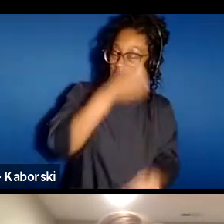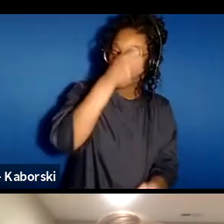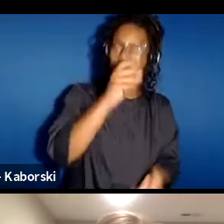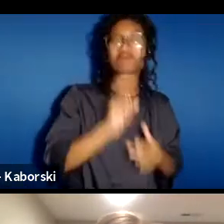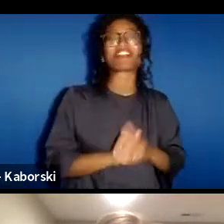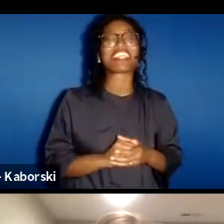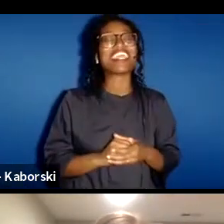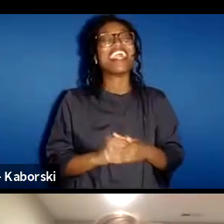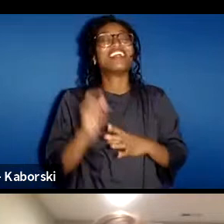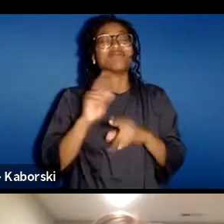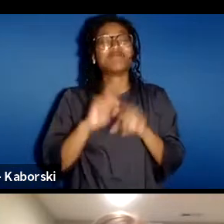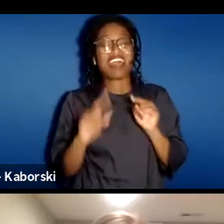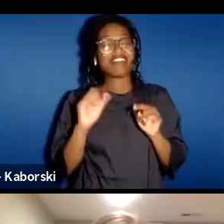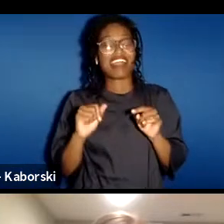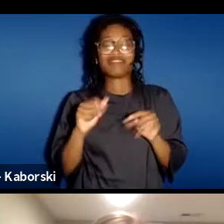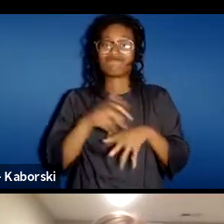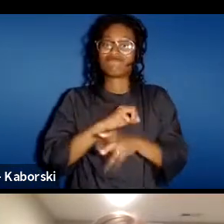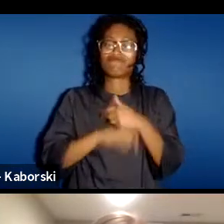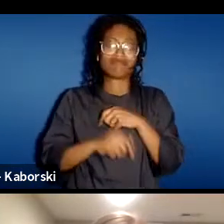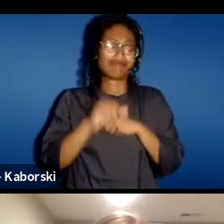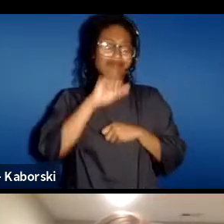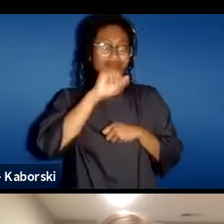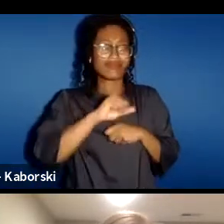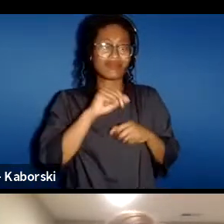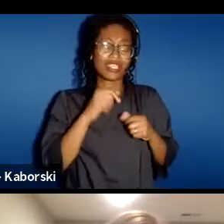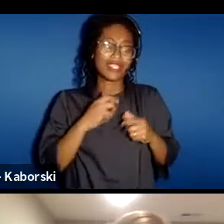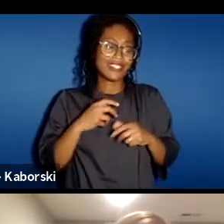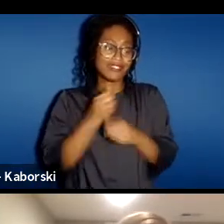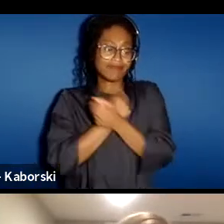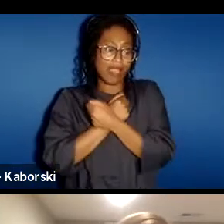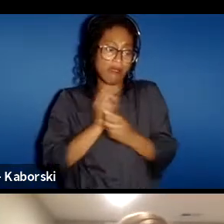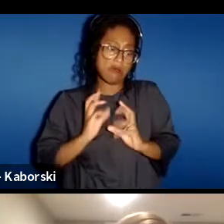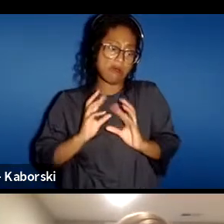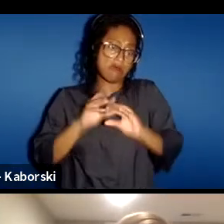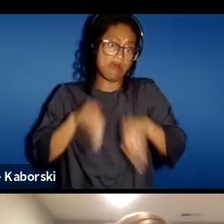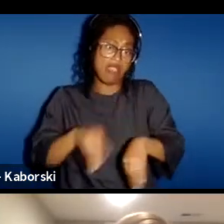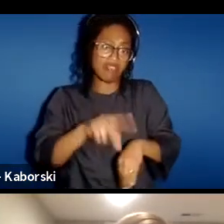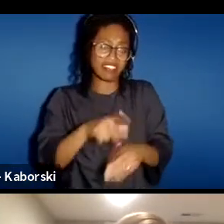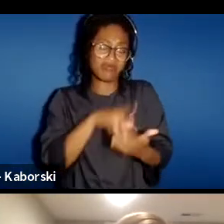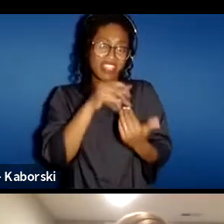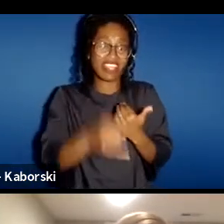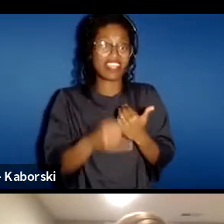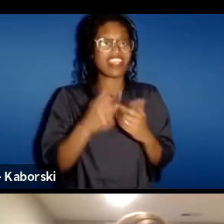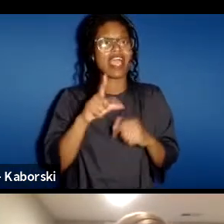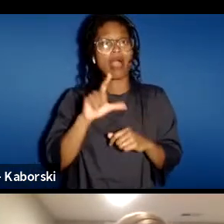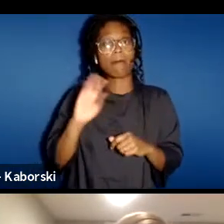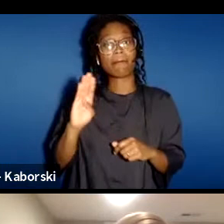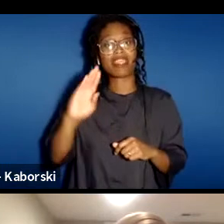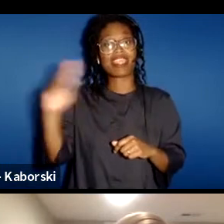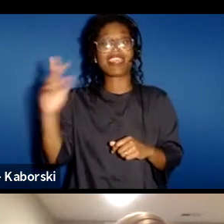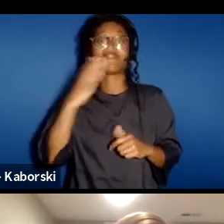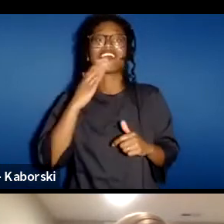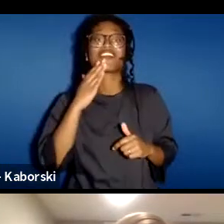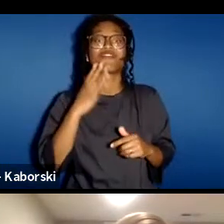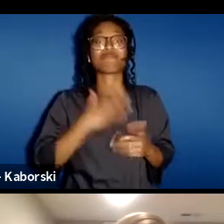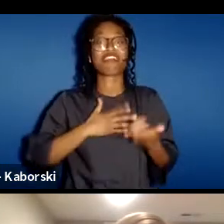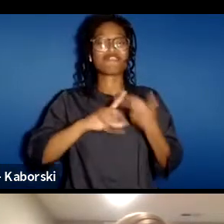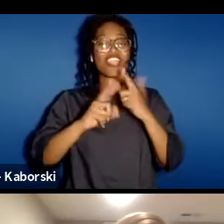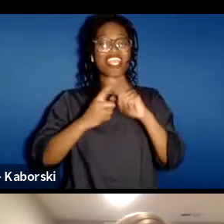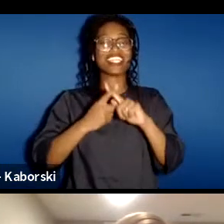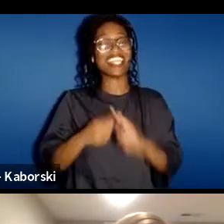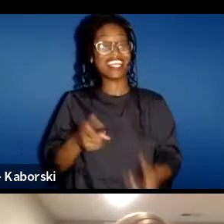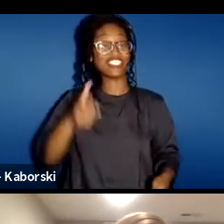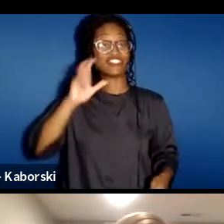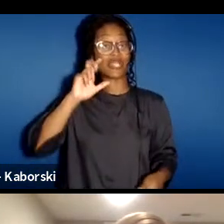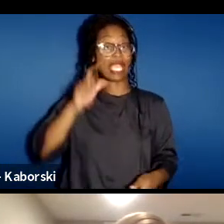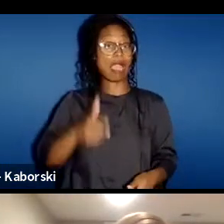Was a labor of love from our team and LPK's. You have some too. Thank you, my friend. Drink up, right? Absolutely.